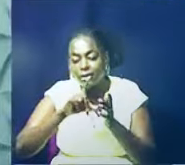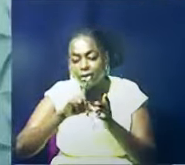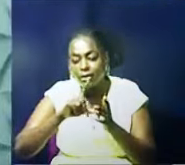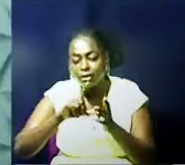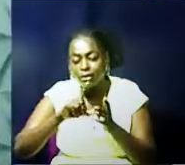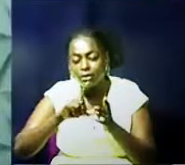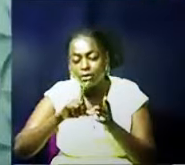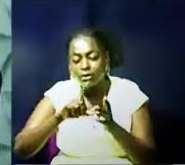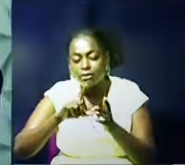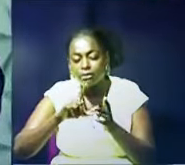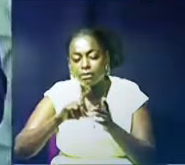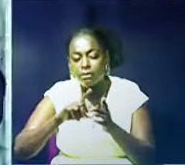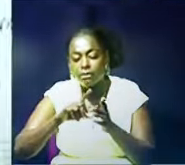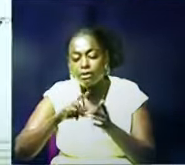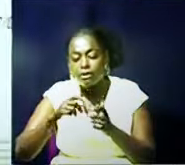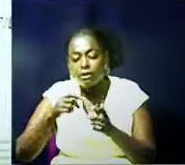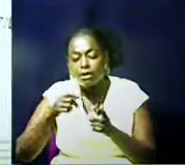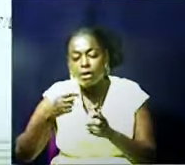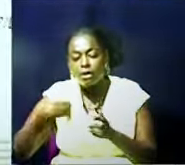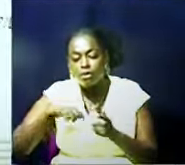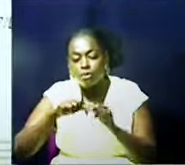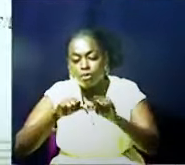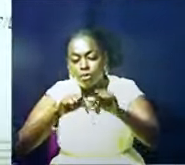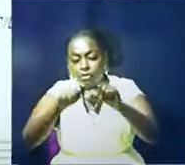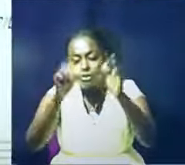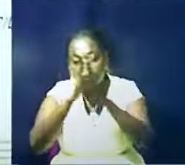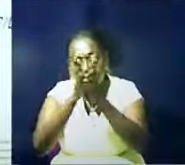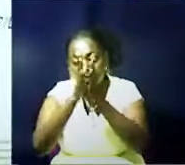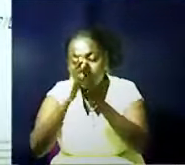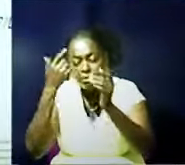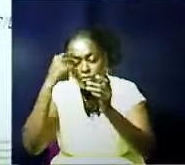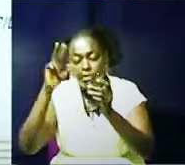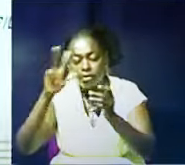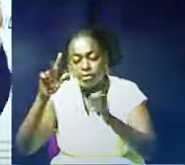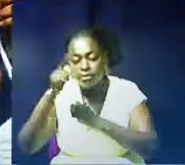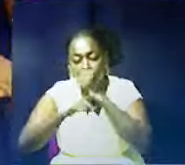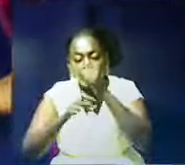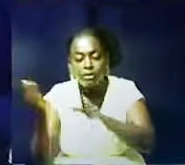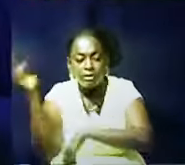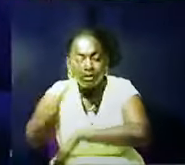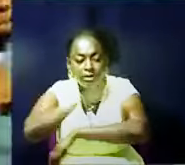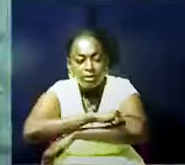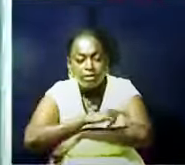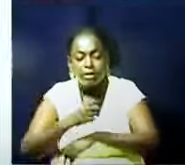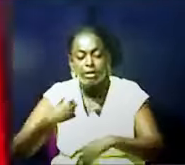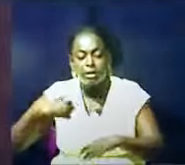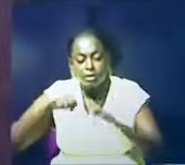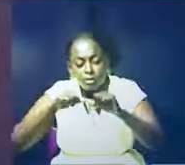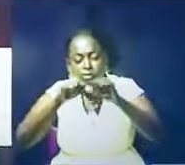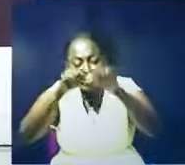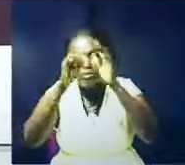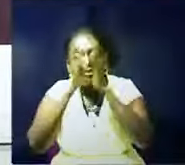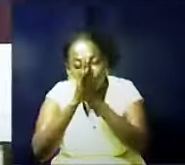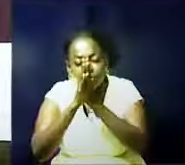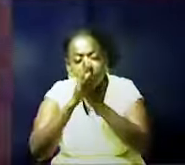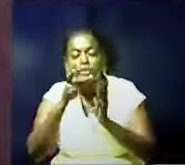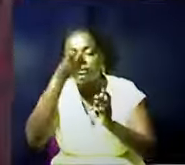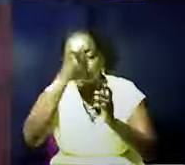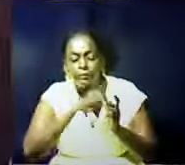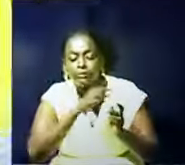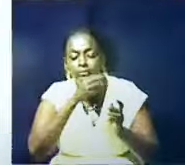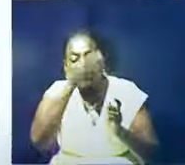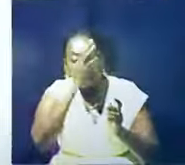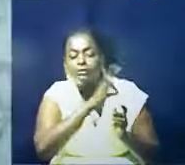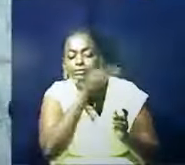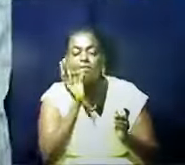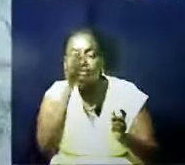3 consecutive days. Yeah, but umpire 12 soon and son. We were in prayer. Yeah, but umpire. We were fasting too. Now, yeah,